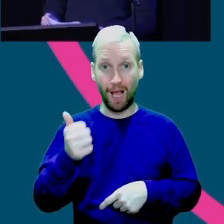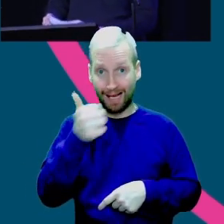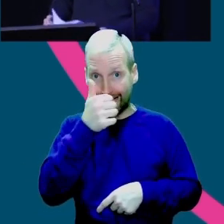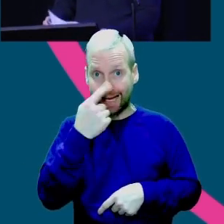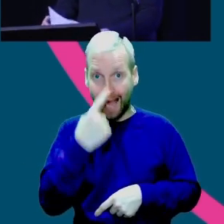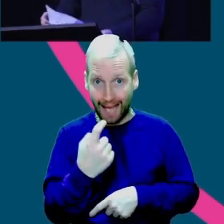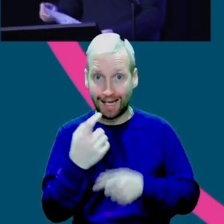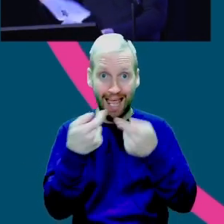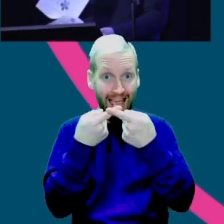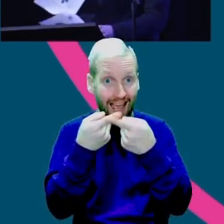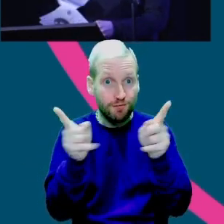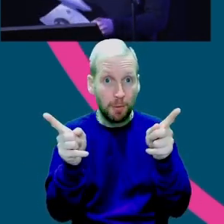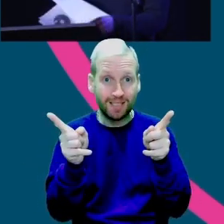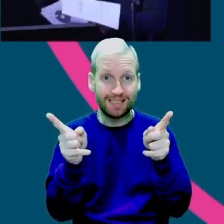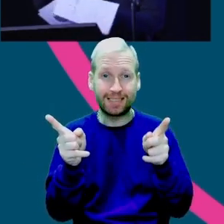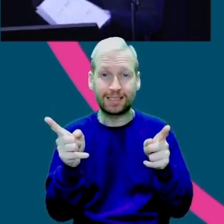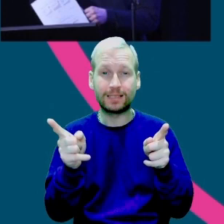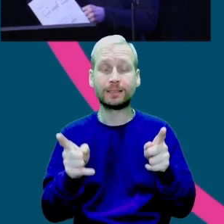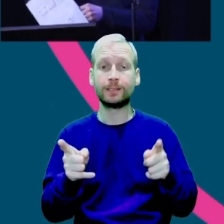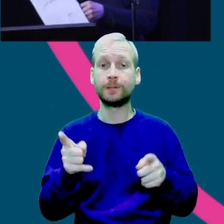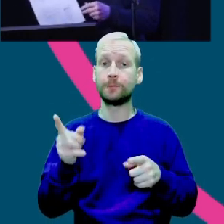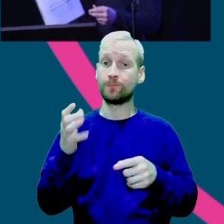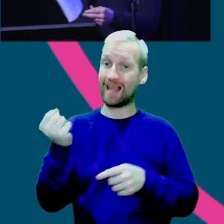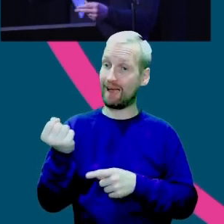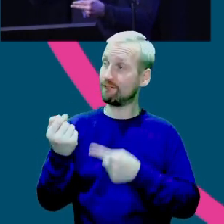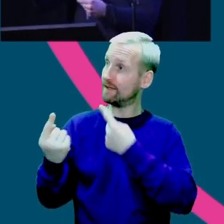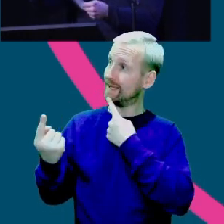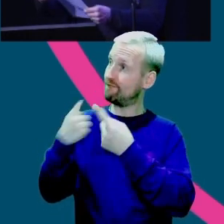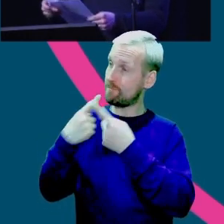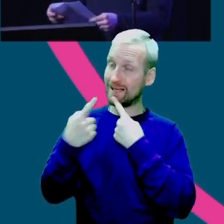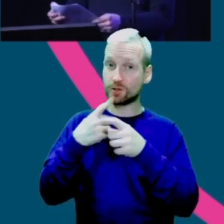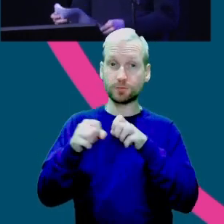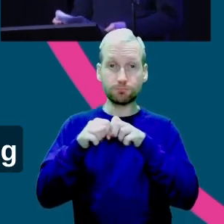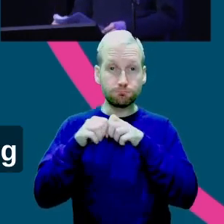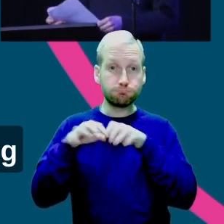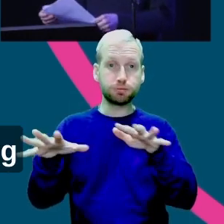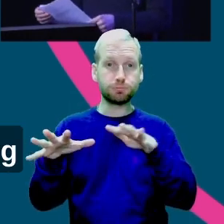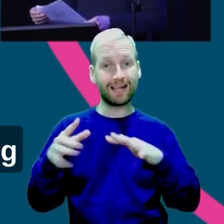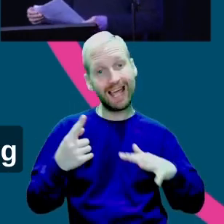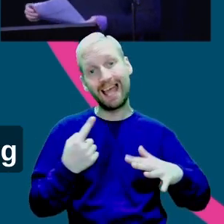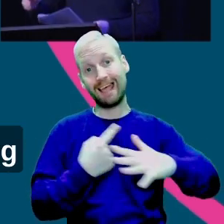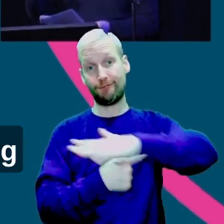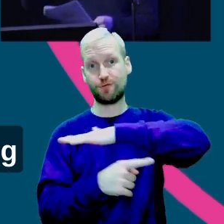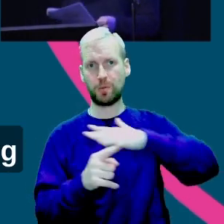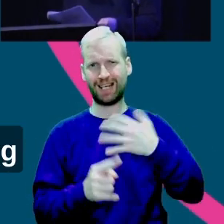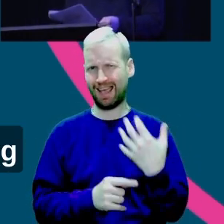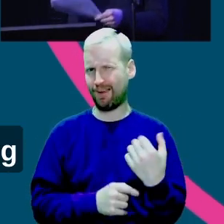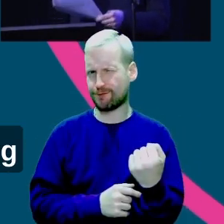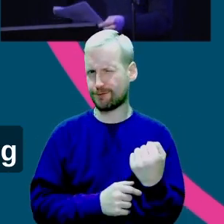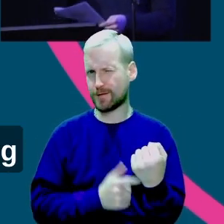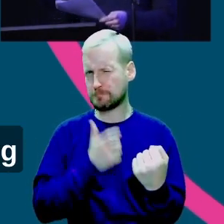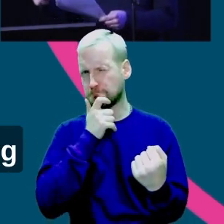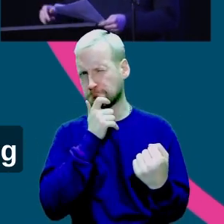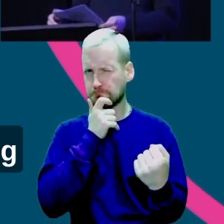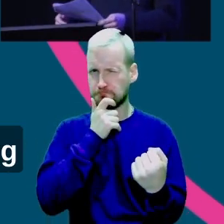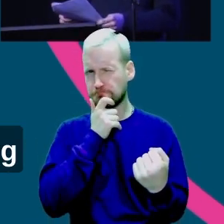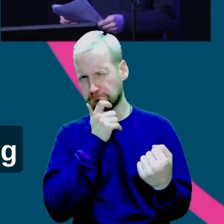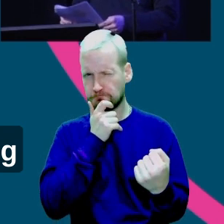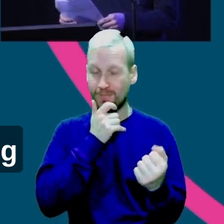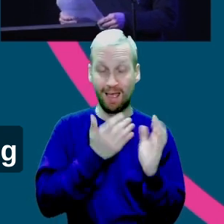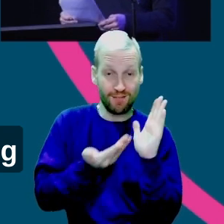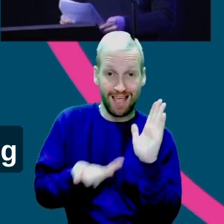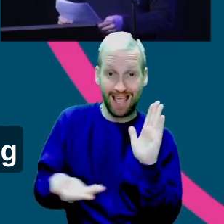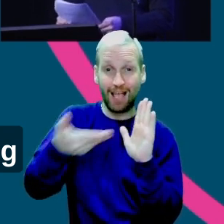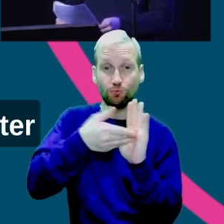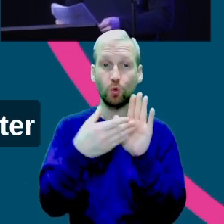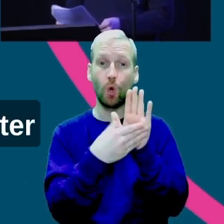So on your table, I don't think I managed to get round everyone, but I've got spare copies,